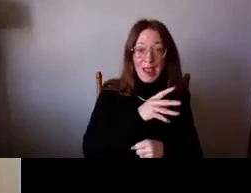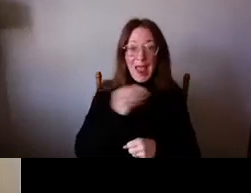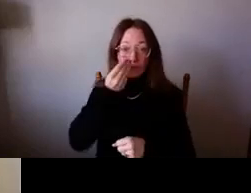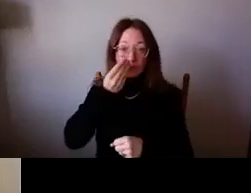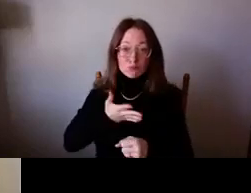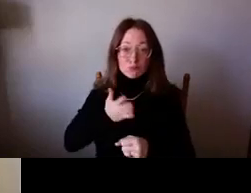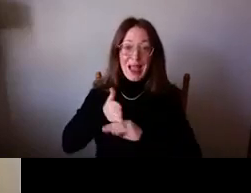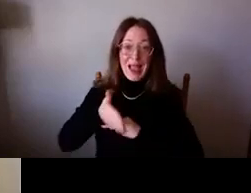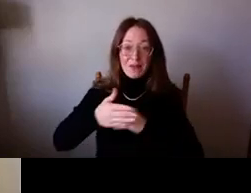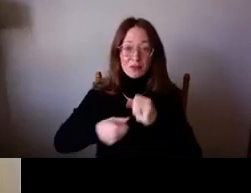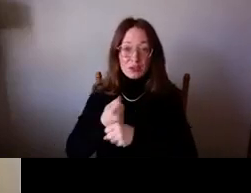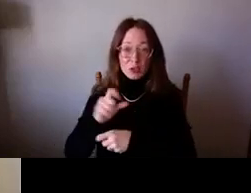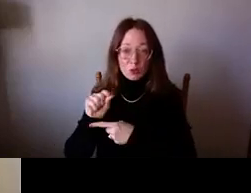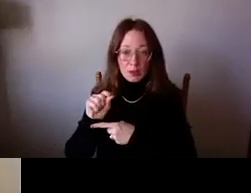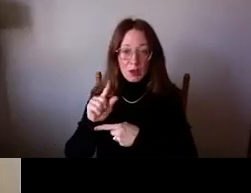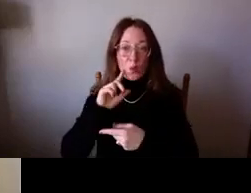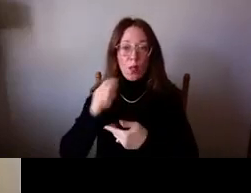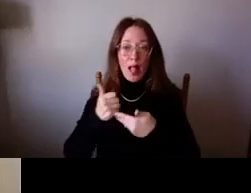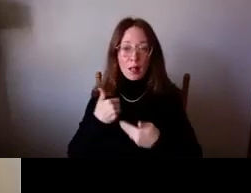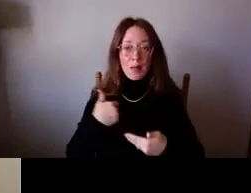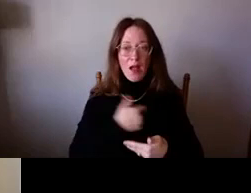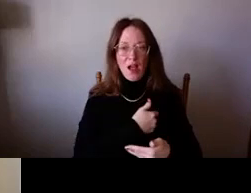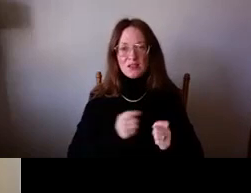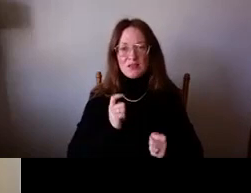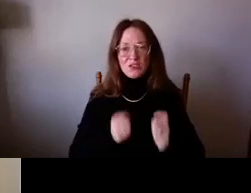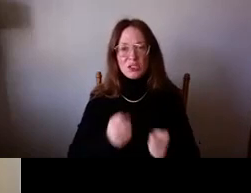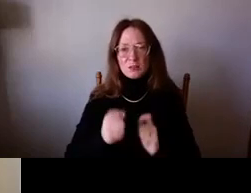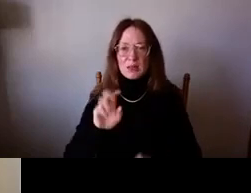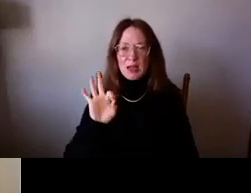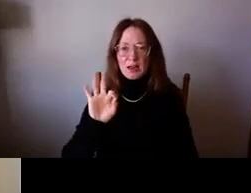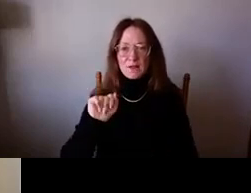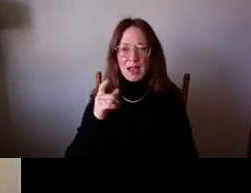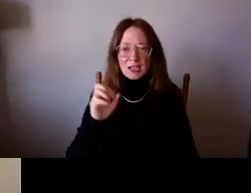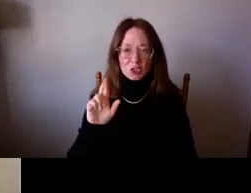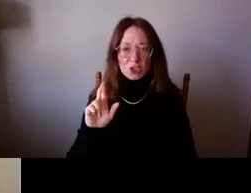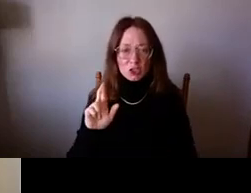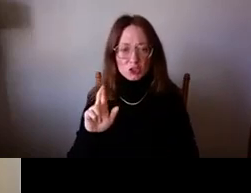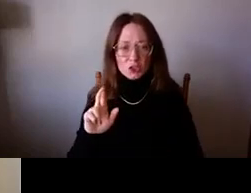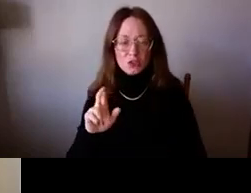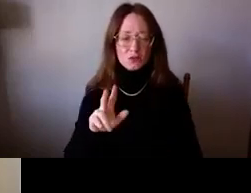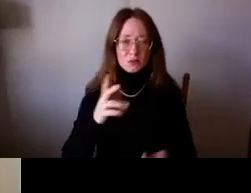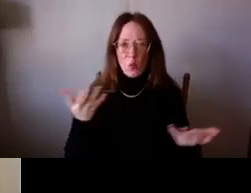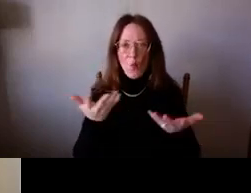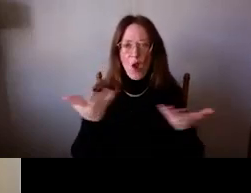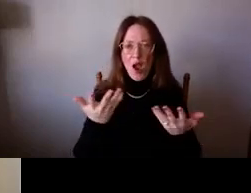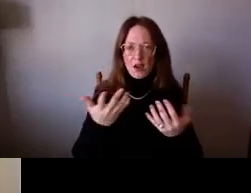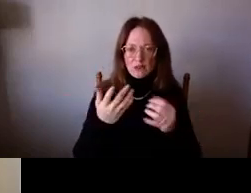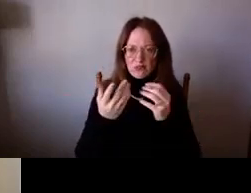the adjustment factor for each state VR program to use in the performance